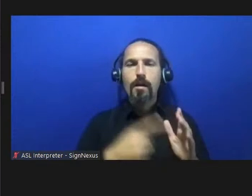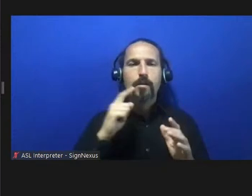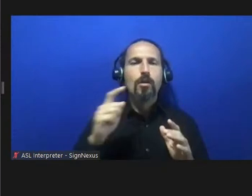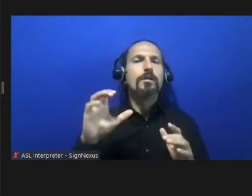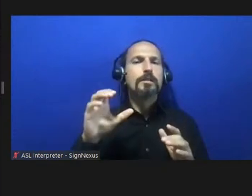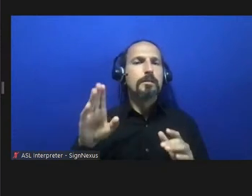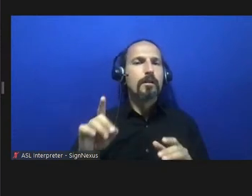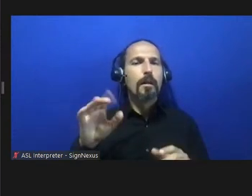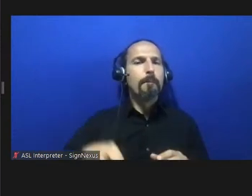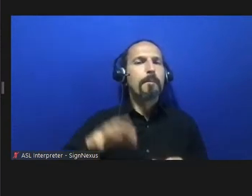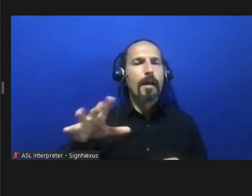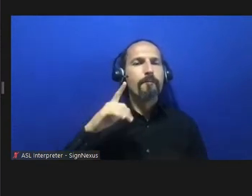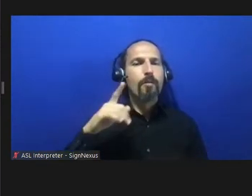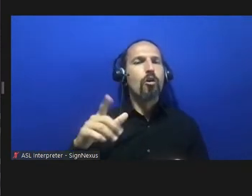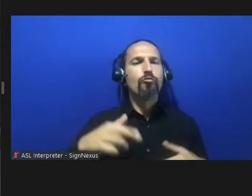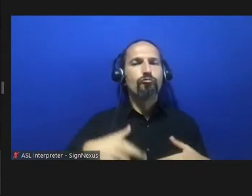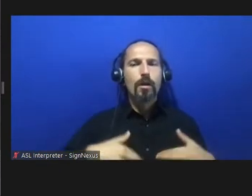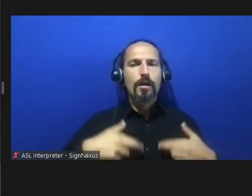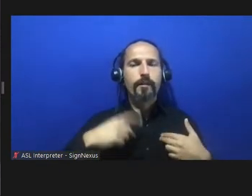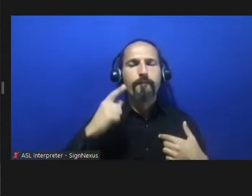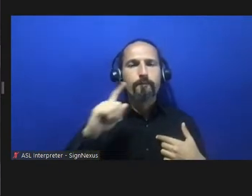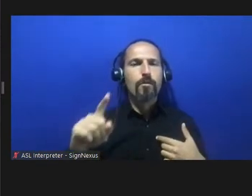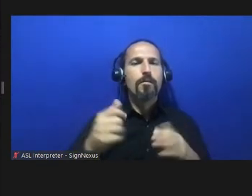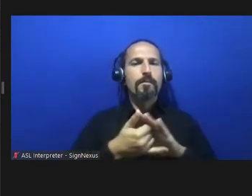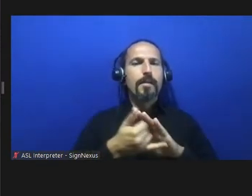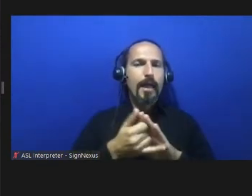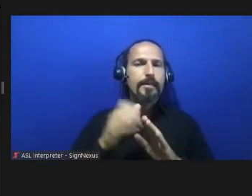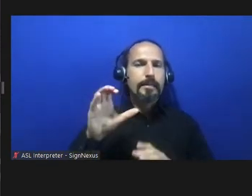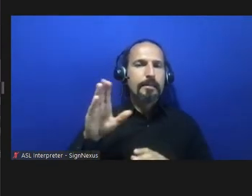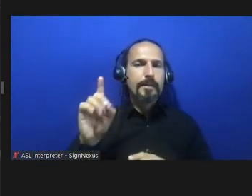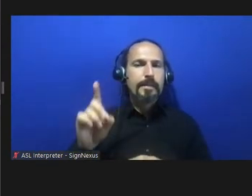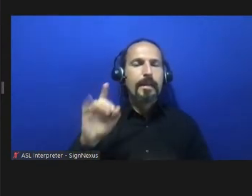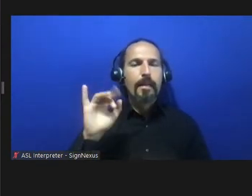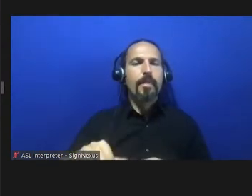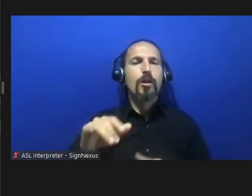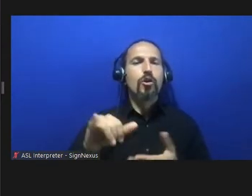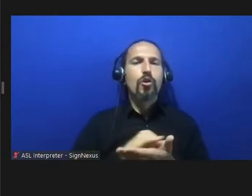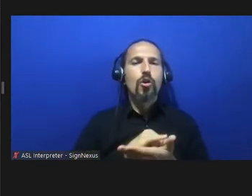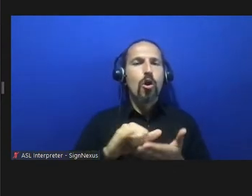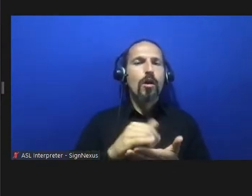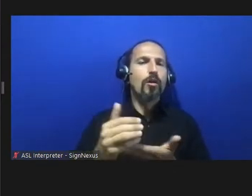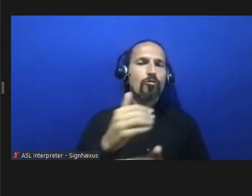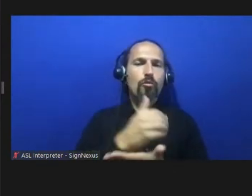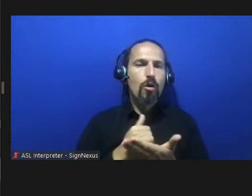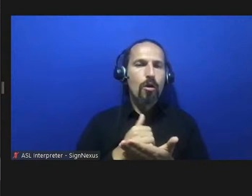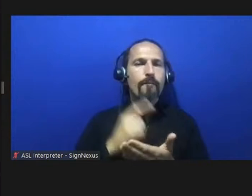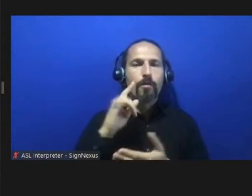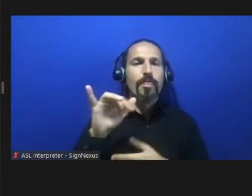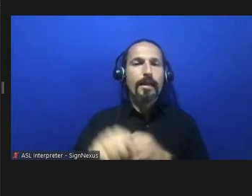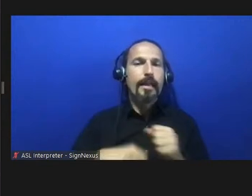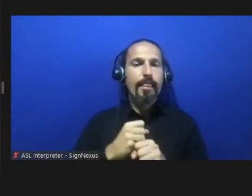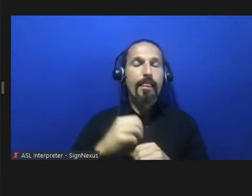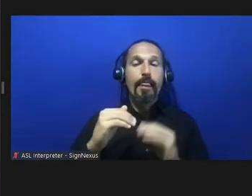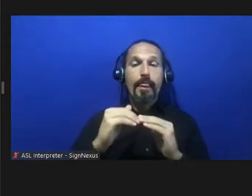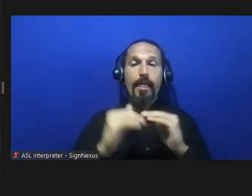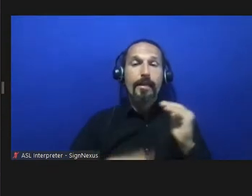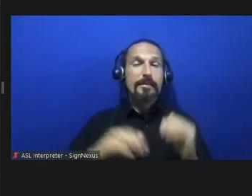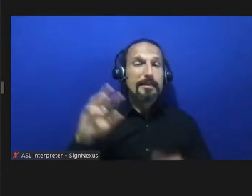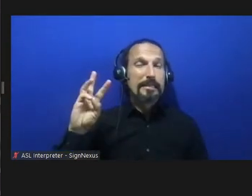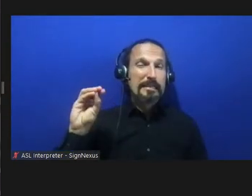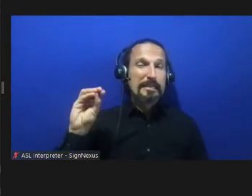tolls paid by residents of the manhattan central business district whose new york adjusted gross income for the taxable year is less than 60